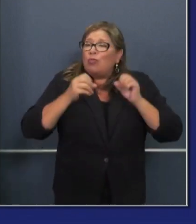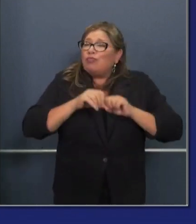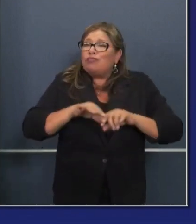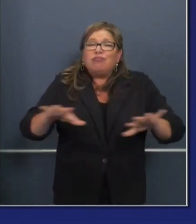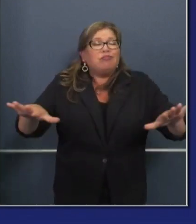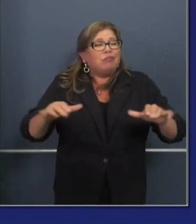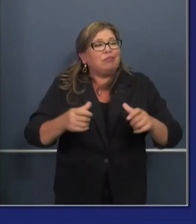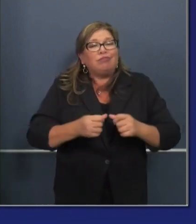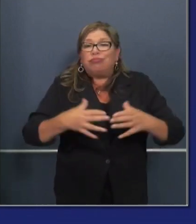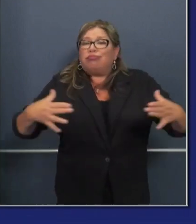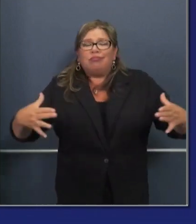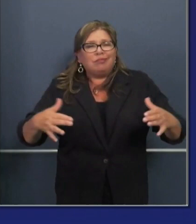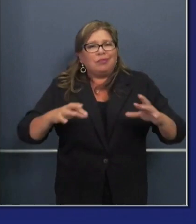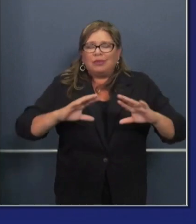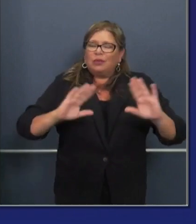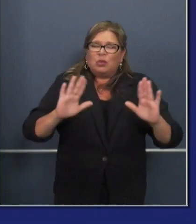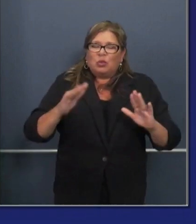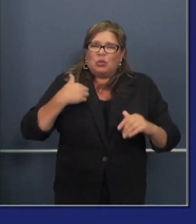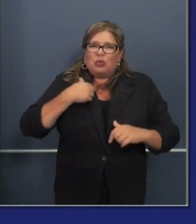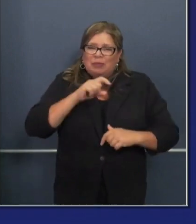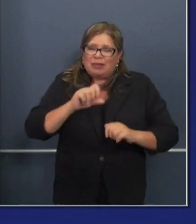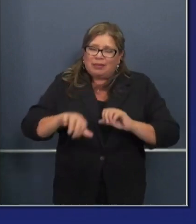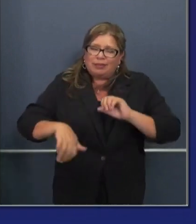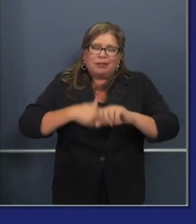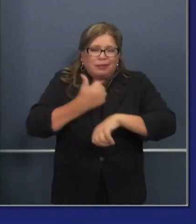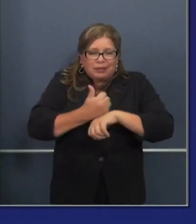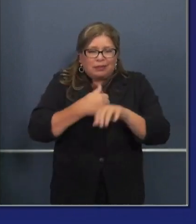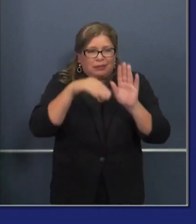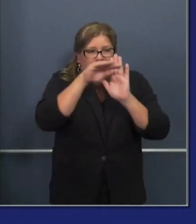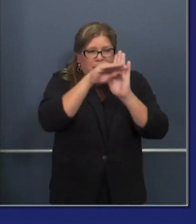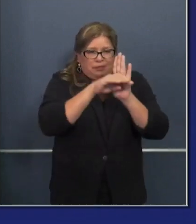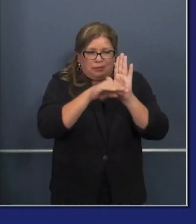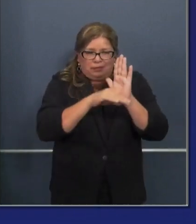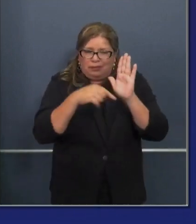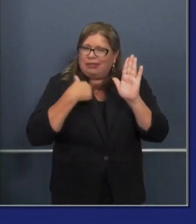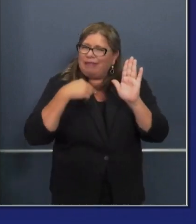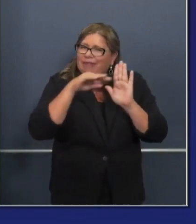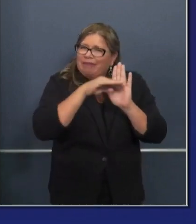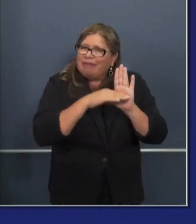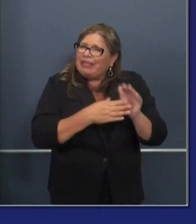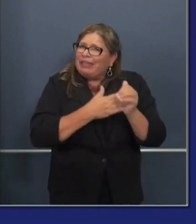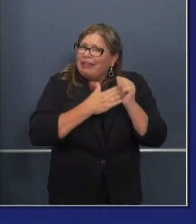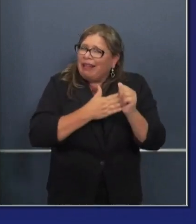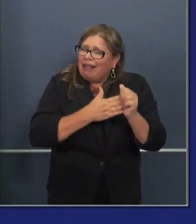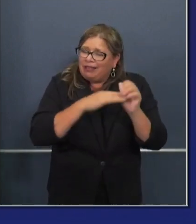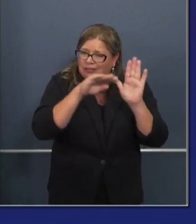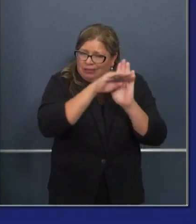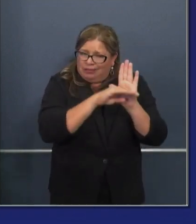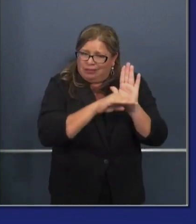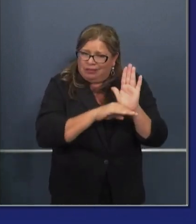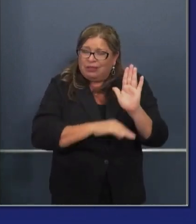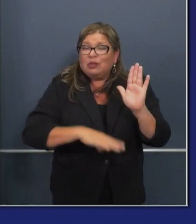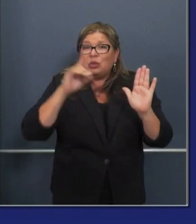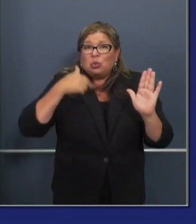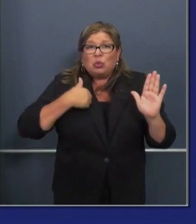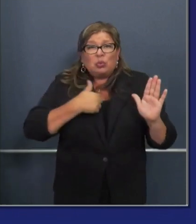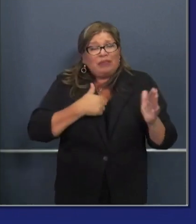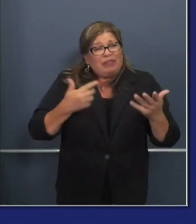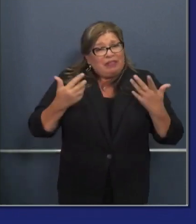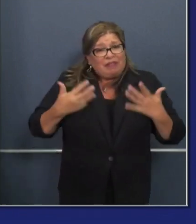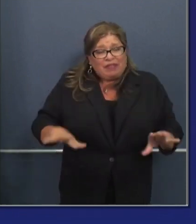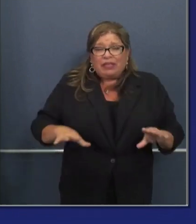these documents that we put out. Not sure everybody paid deep attention to the fact that we put out 38